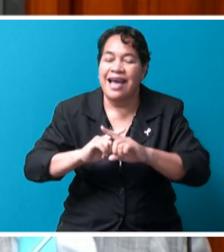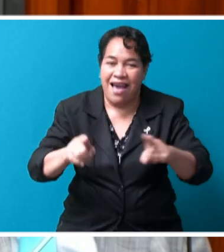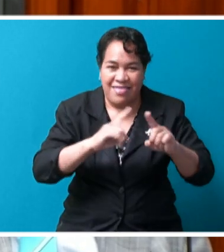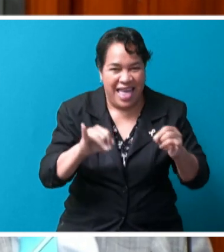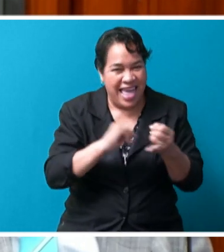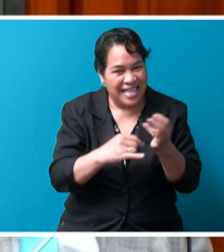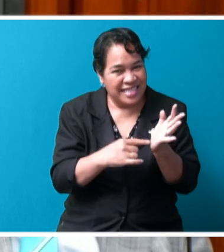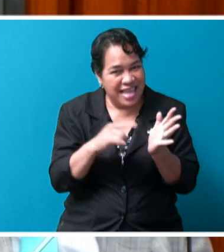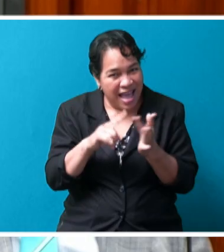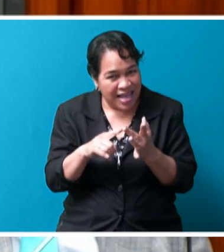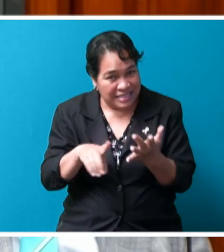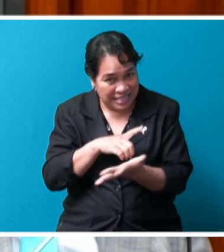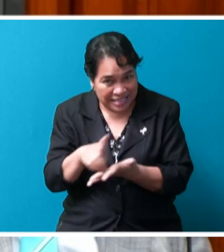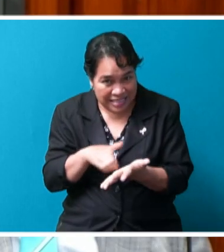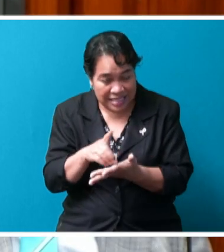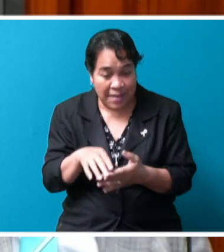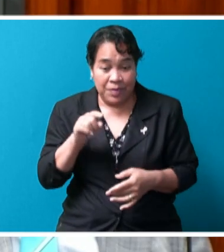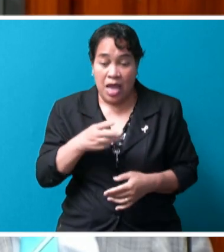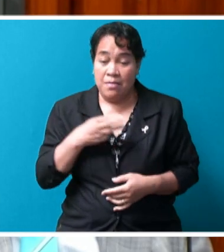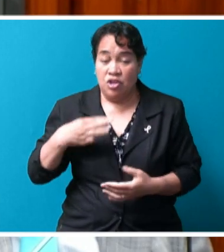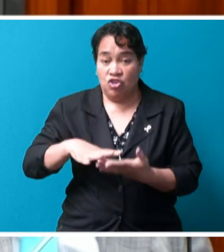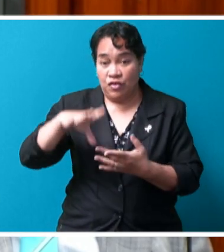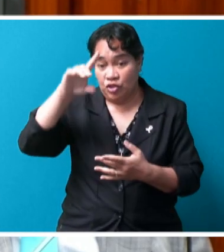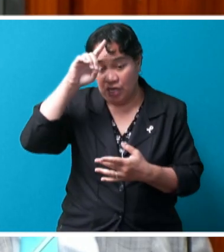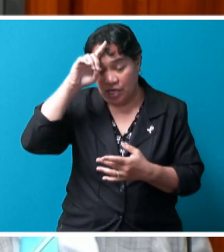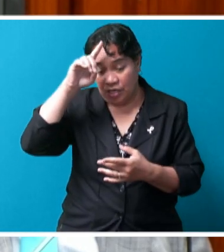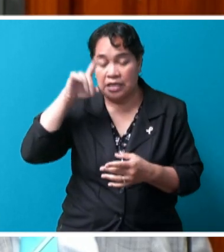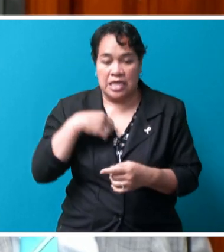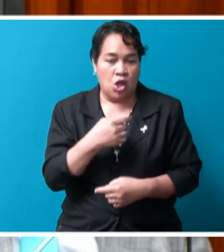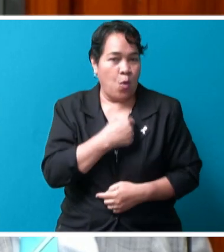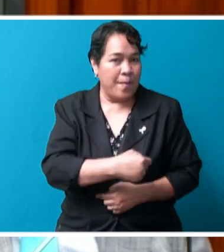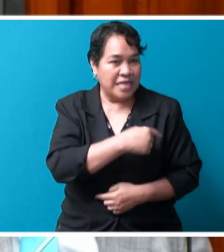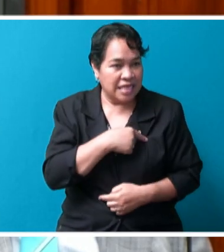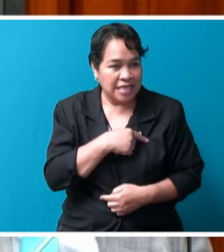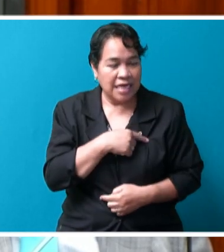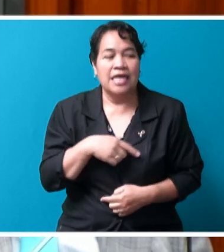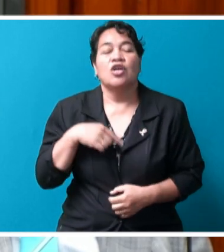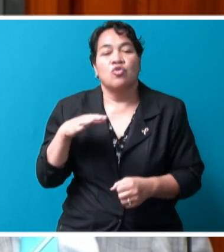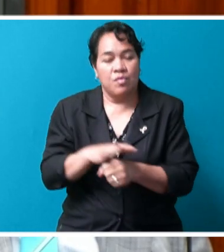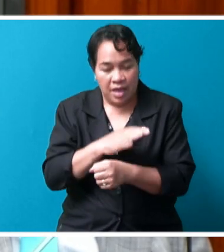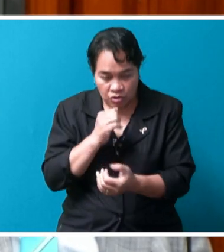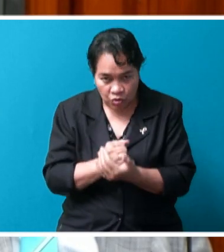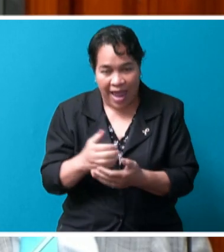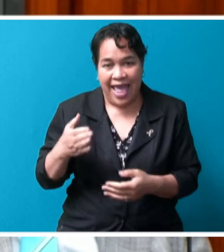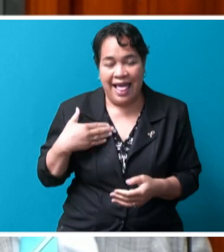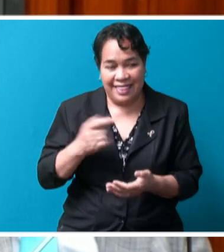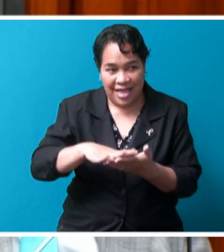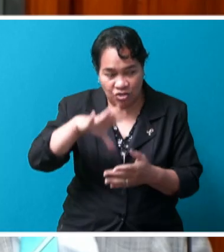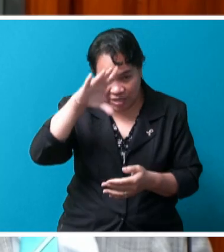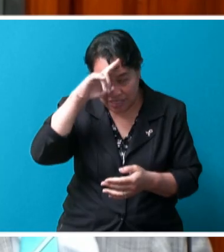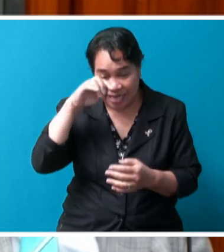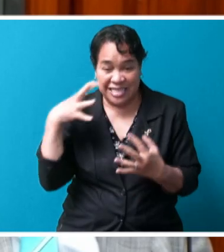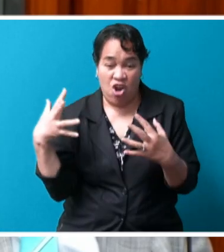infections. Mr. Speaker, sir, the Ministry of Education remains committed to ensuring that health education within schools is